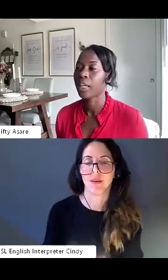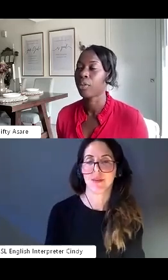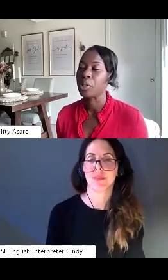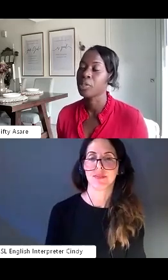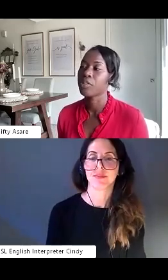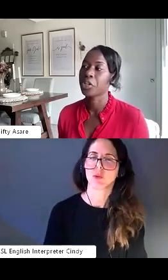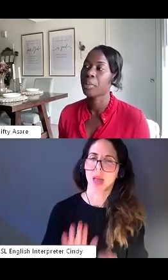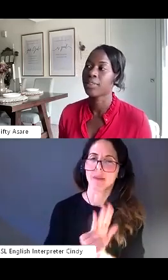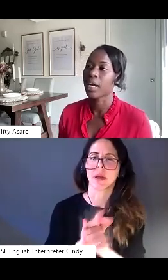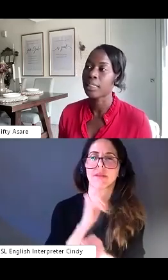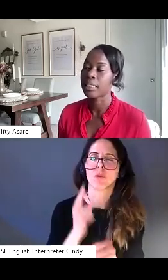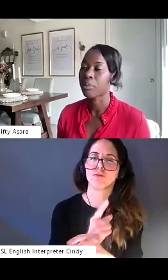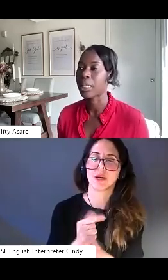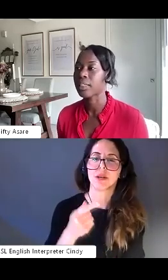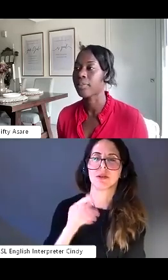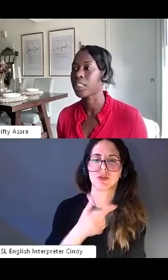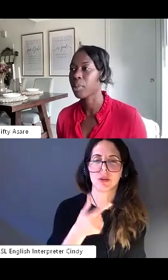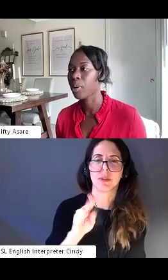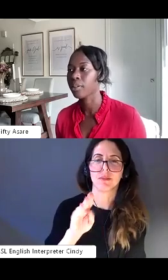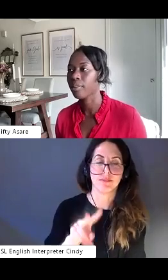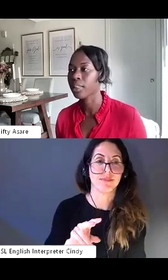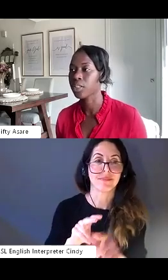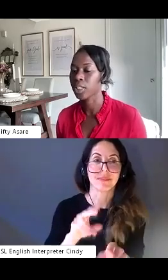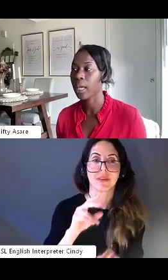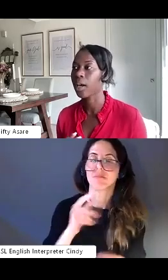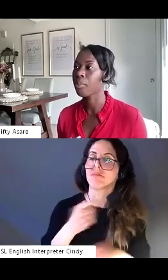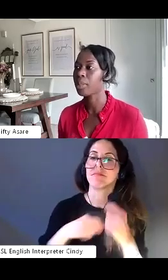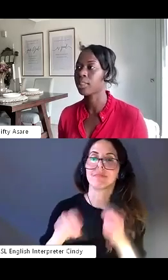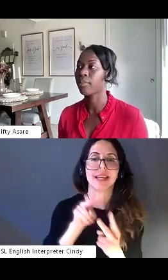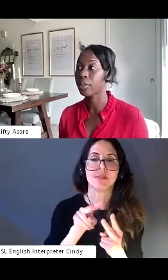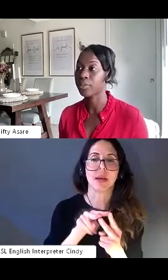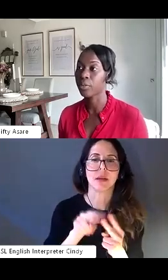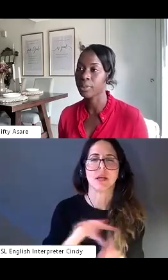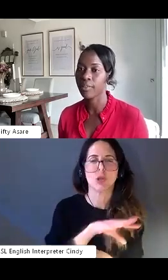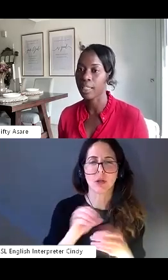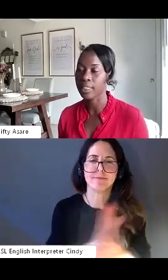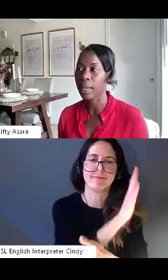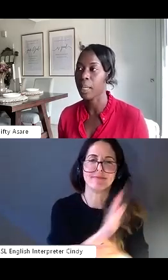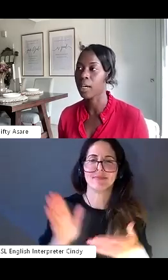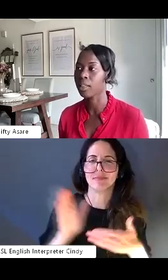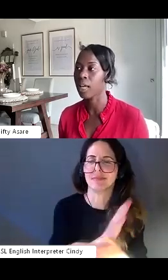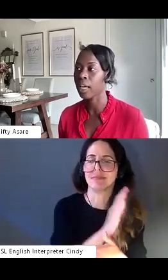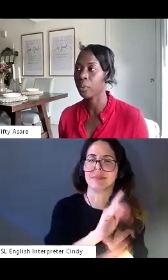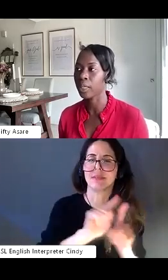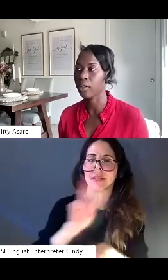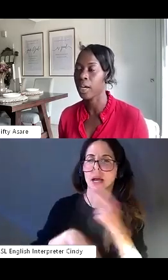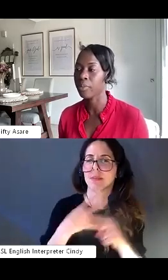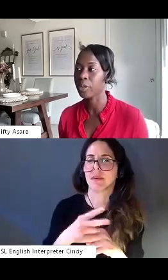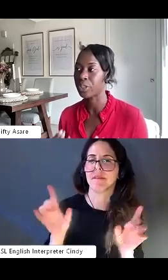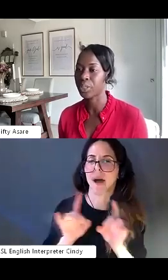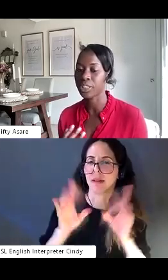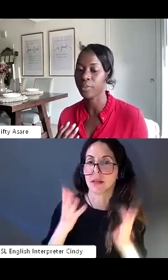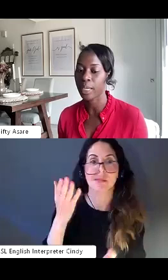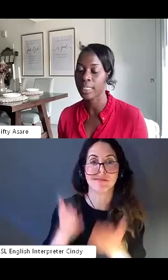we advocate for the use of gender-based violence in place of intimate partner violence to encompass the various forms of violence that may not align with